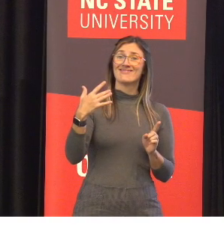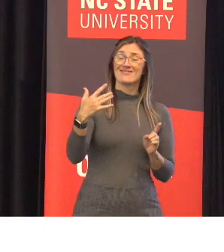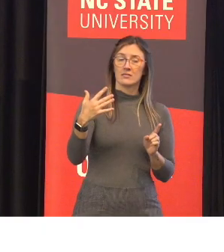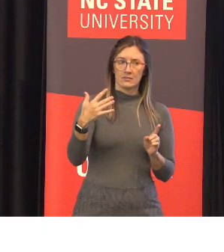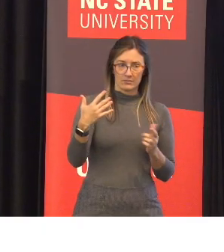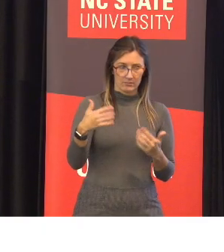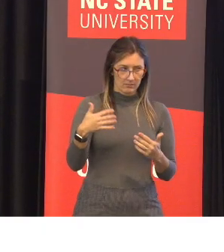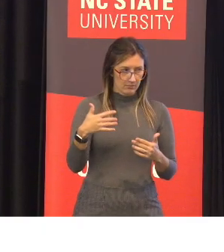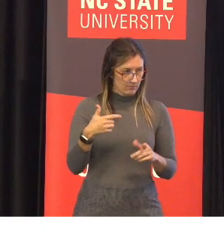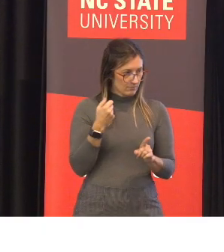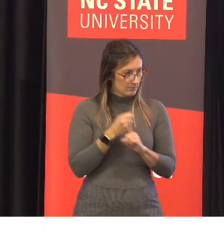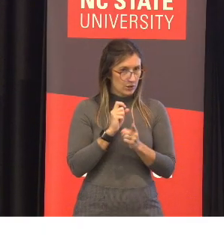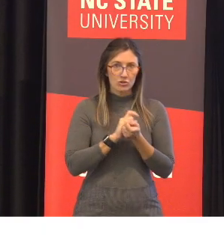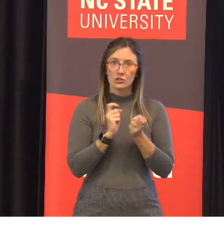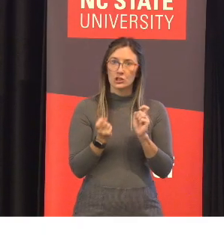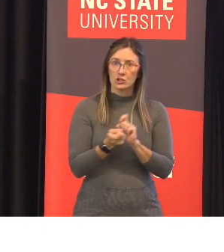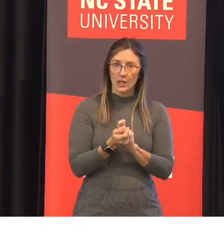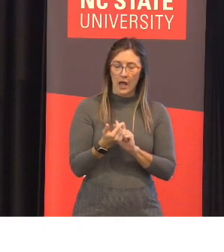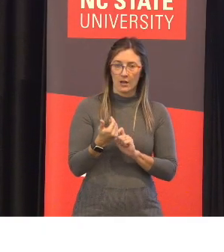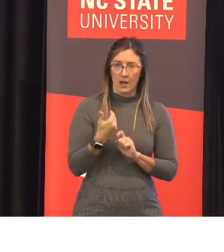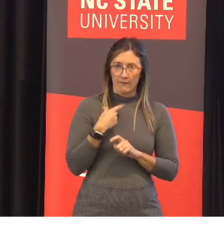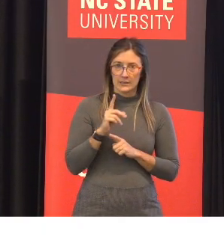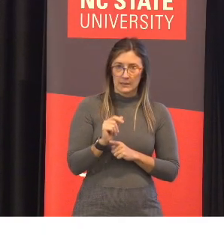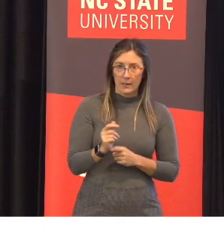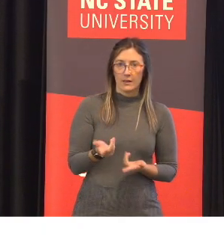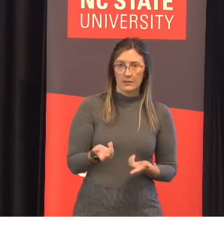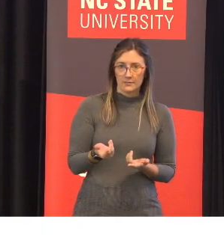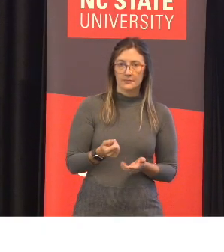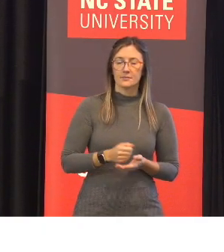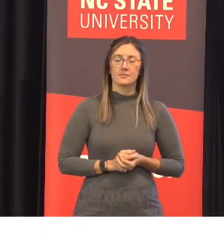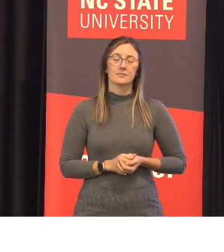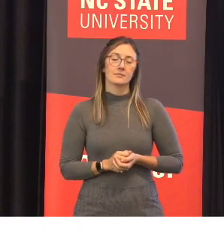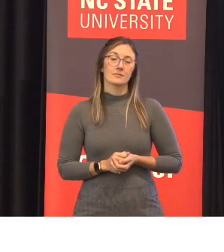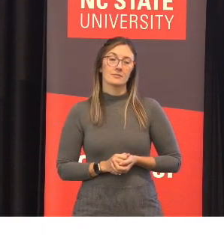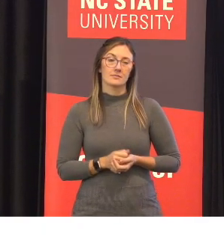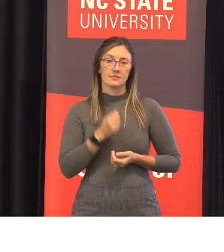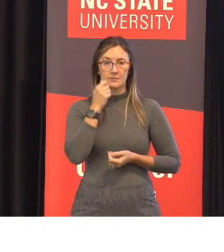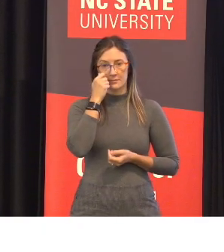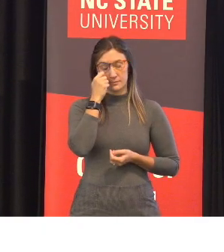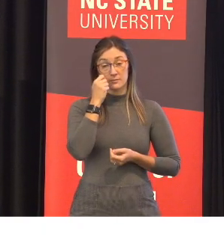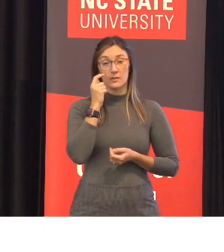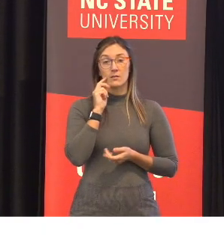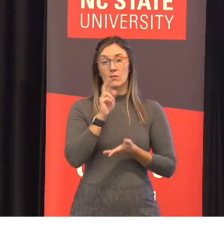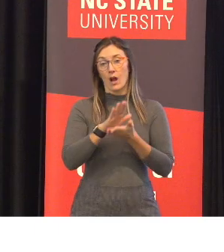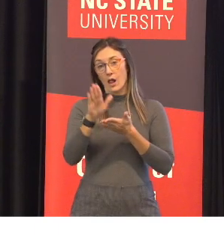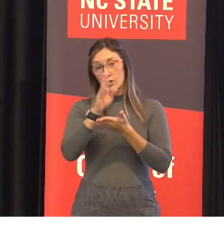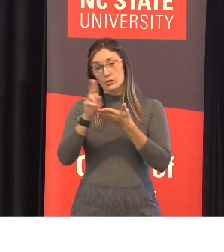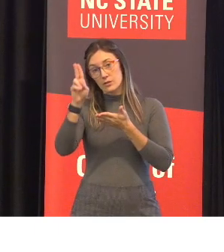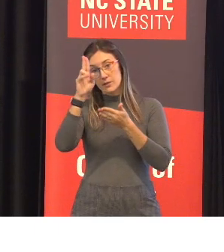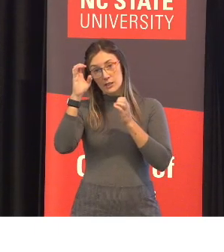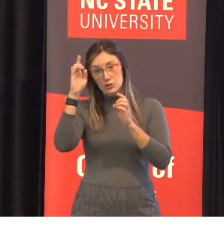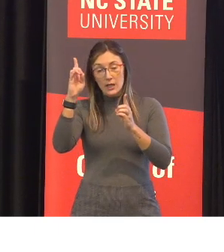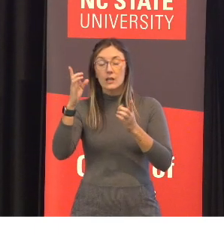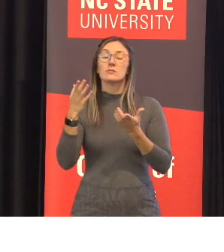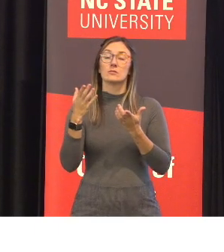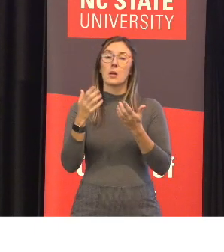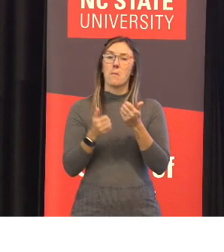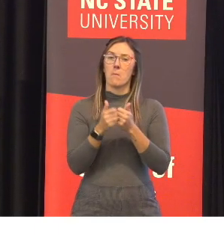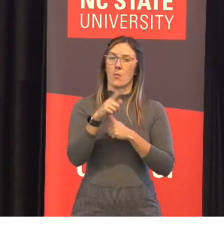journey. In higher education, the vast majority of individuals with disabilities